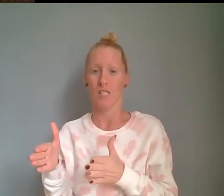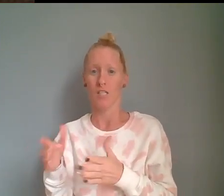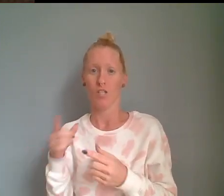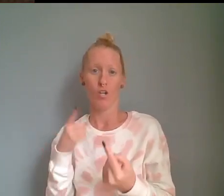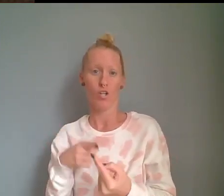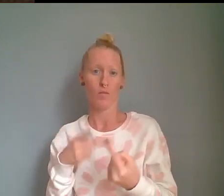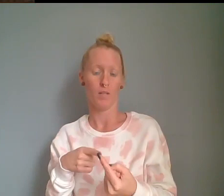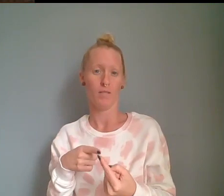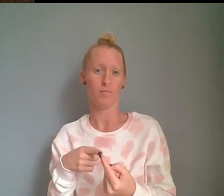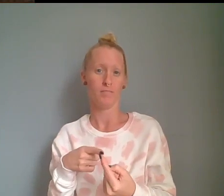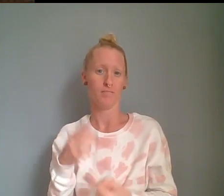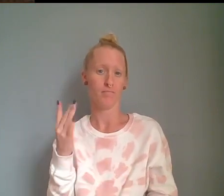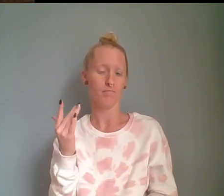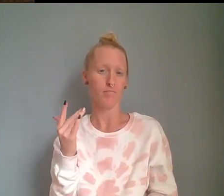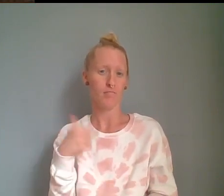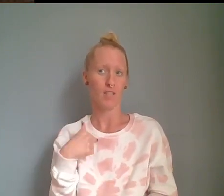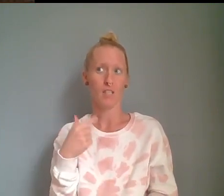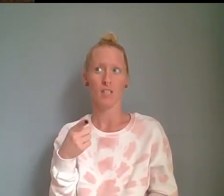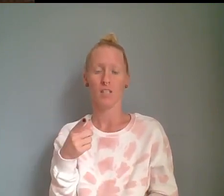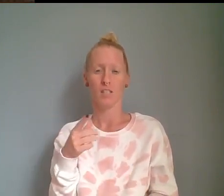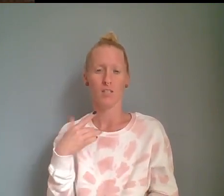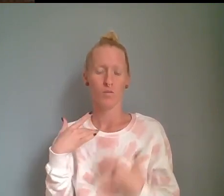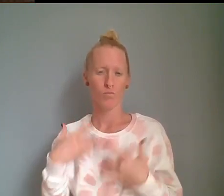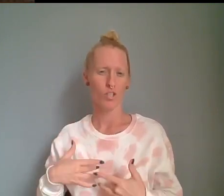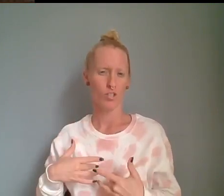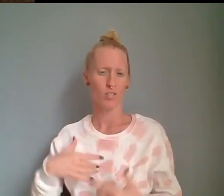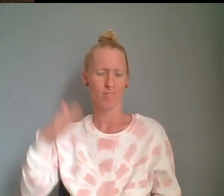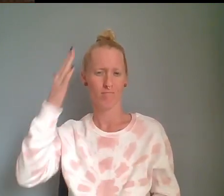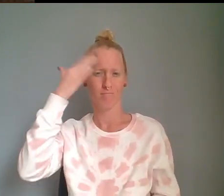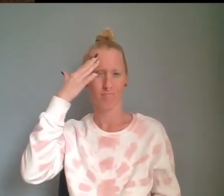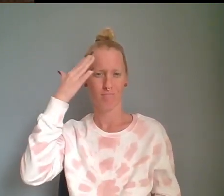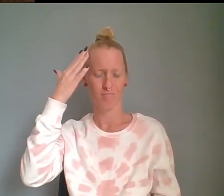is that because depression is known to